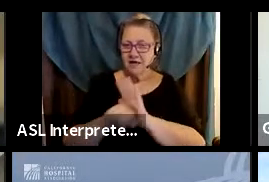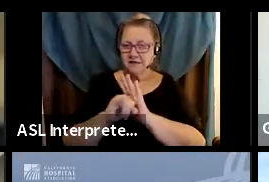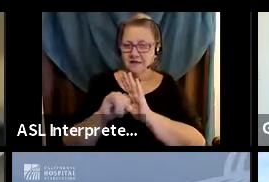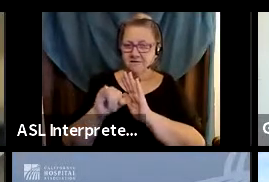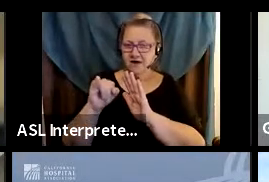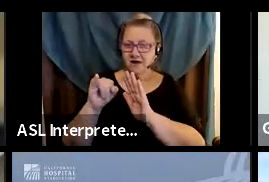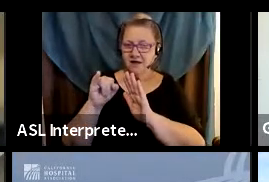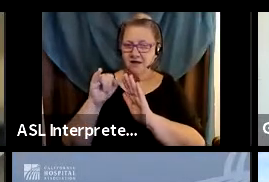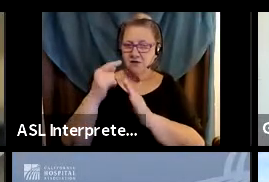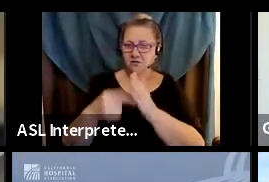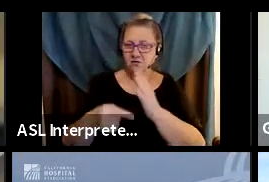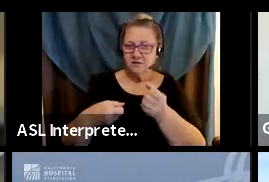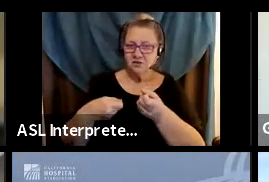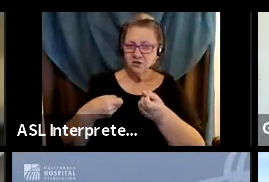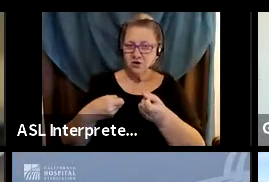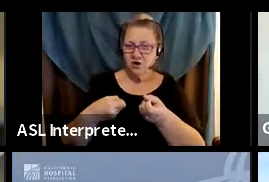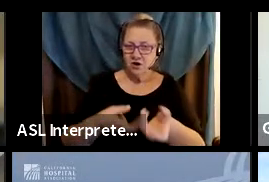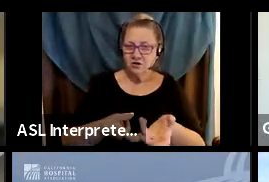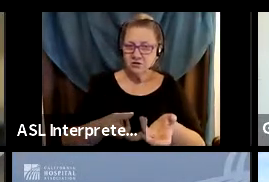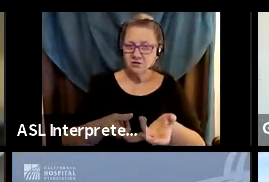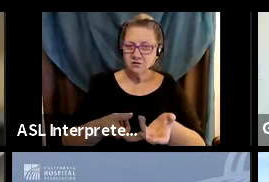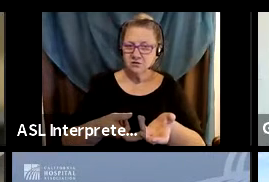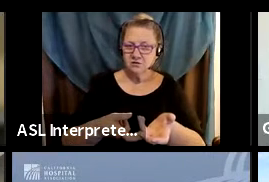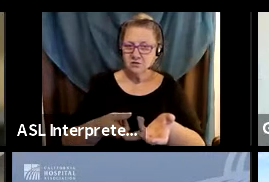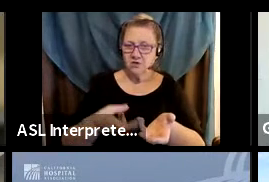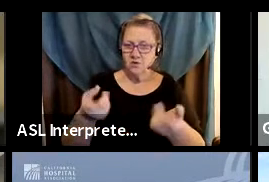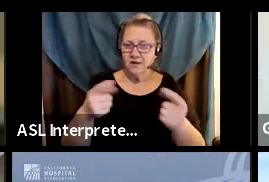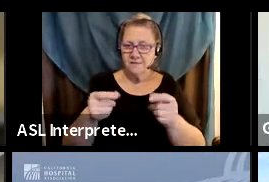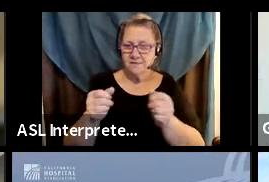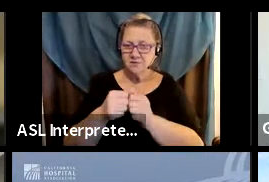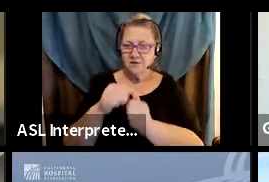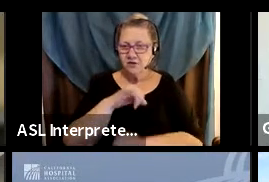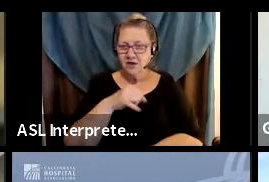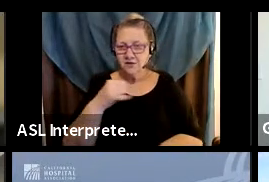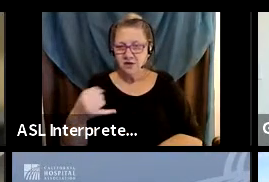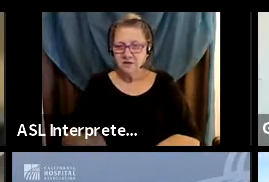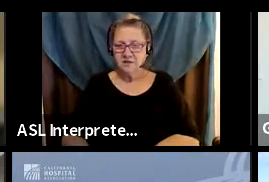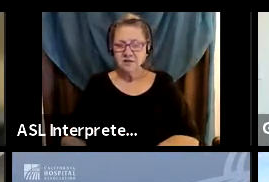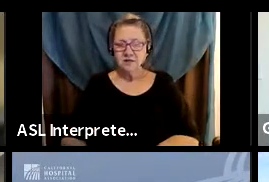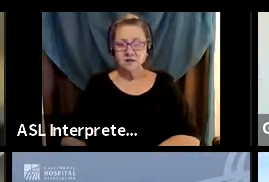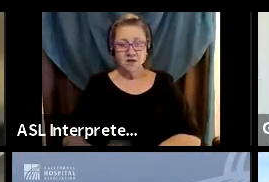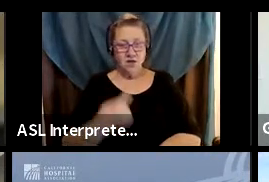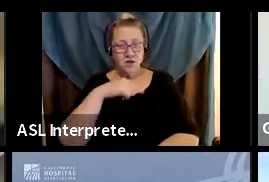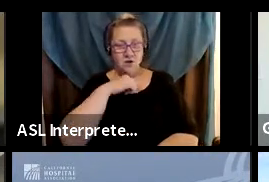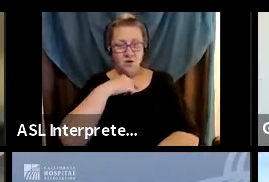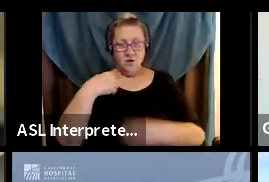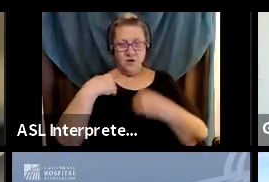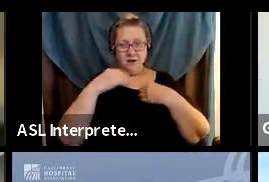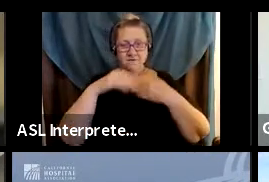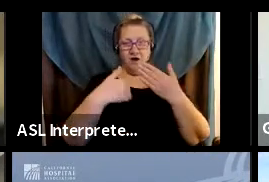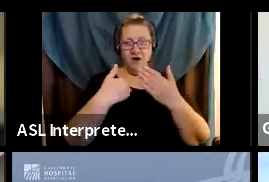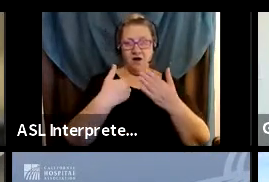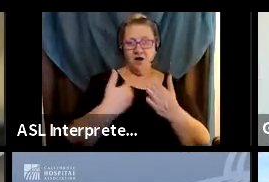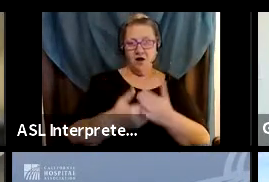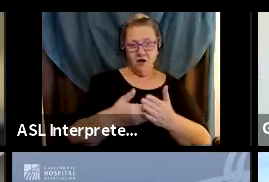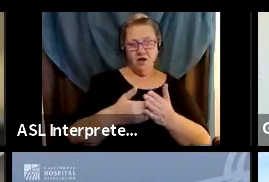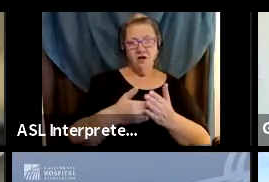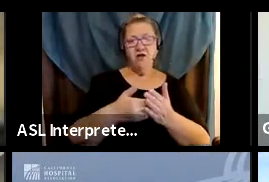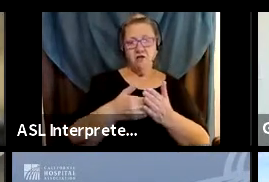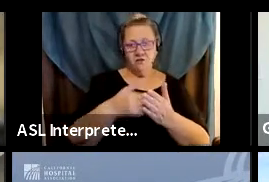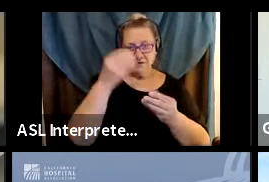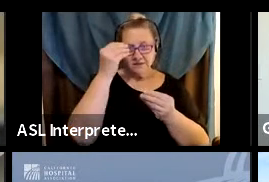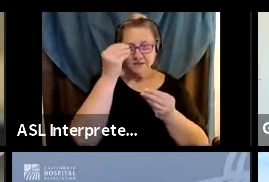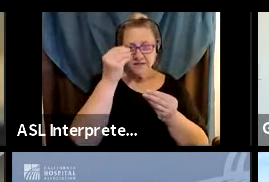that caused the pause for this J&J pause? So we do have all the data on all the people who have